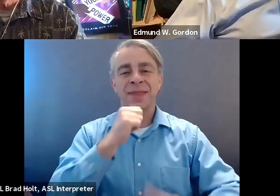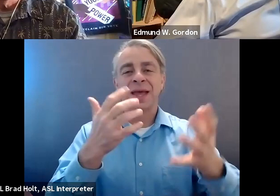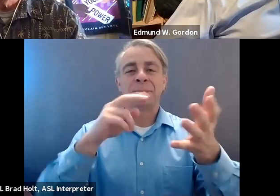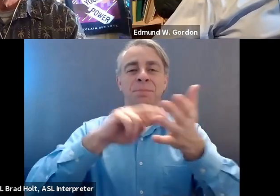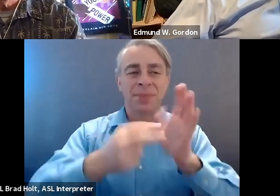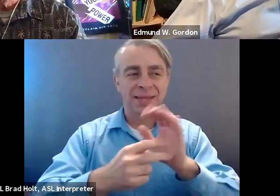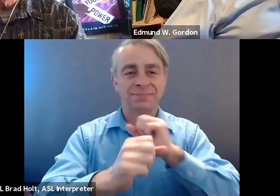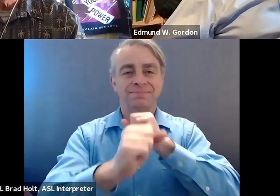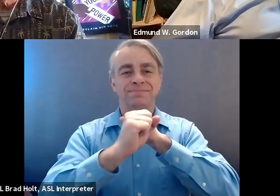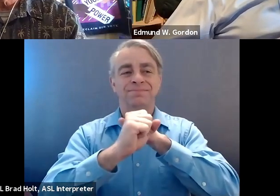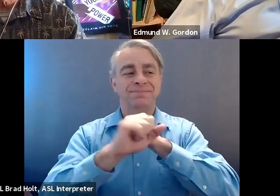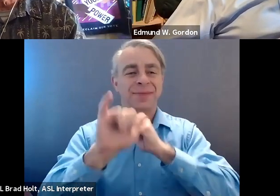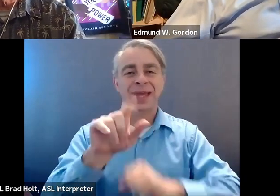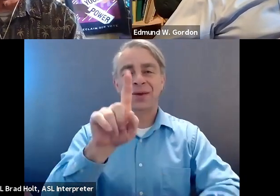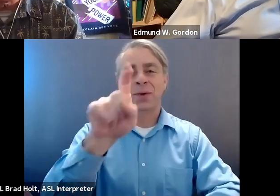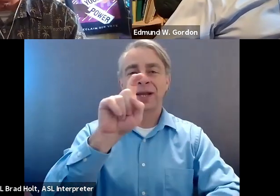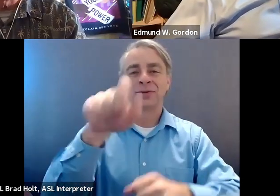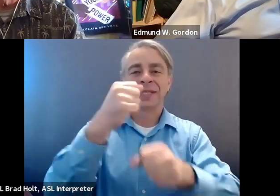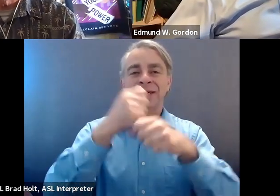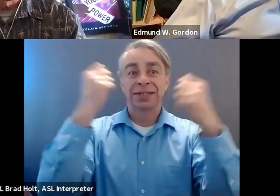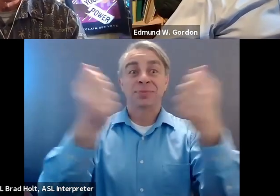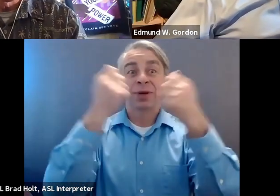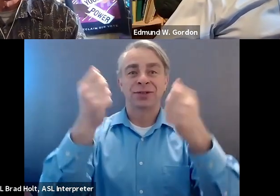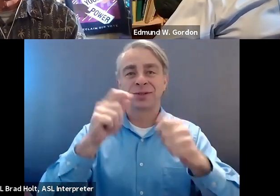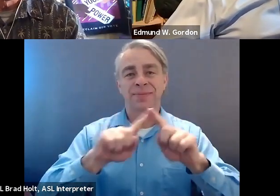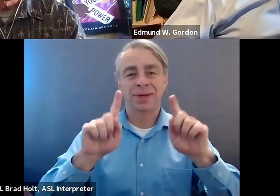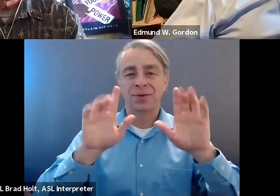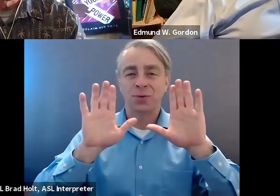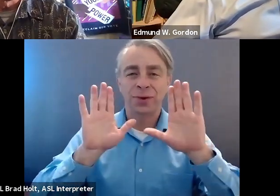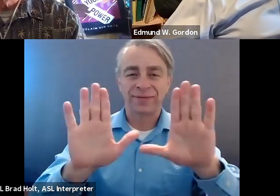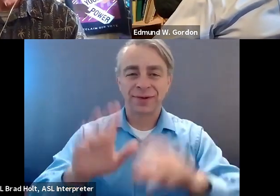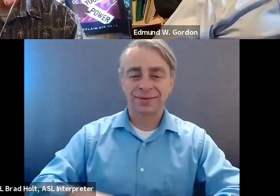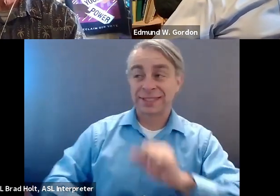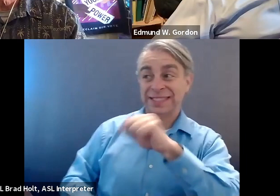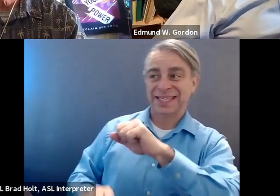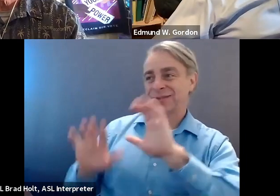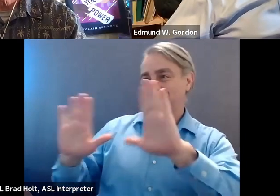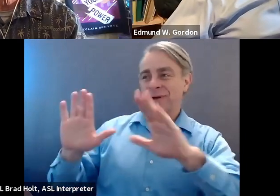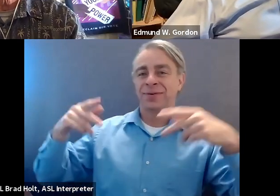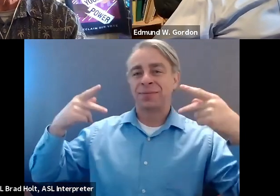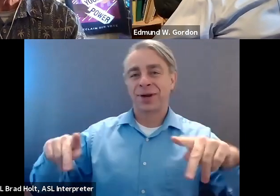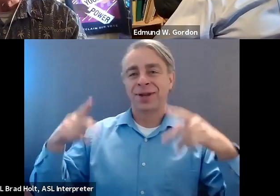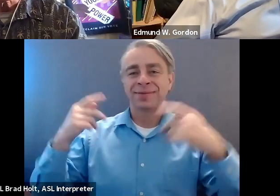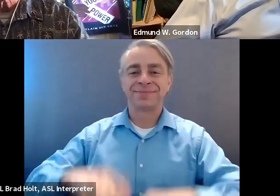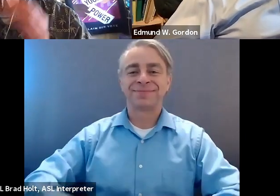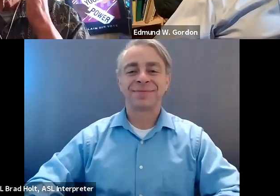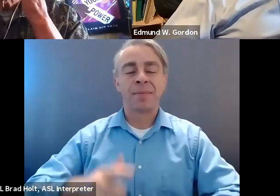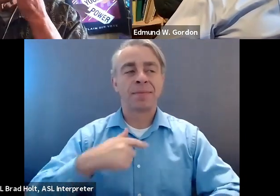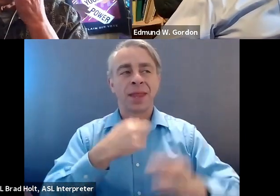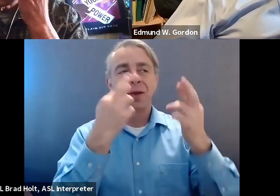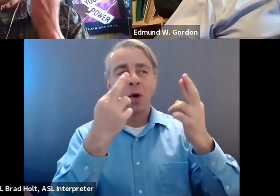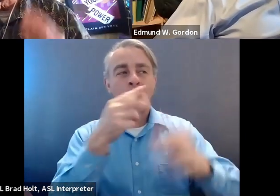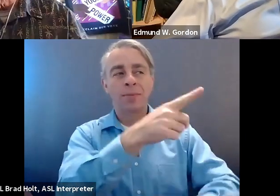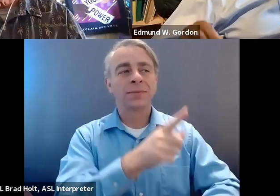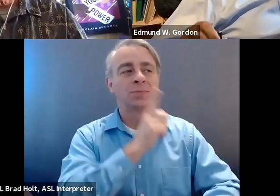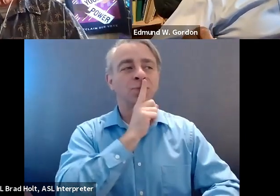great. Yes, it's a big party. I hope it will be remembered not so much for my 100